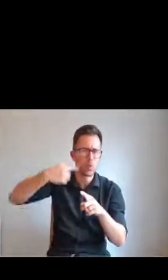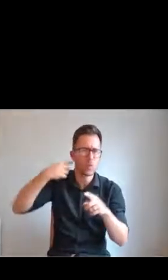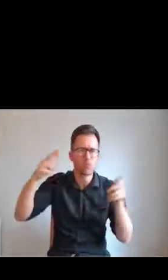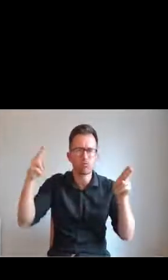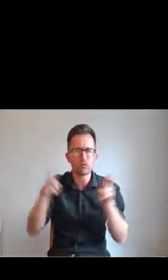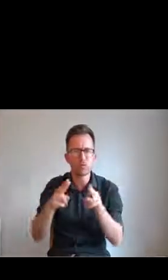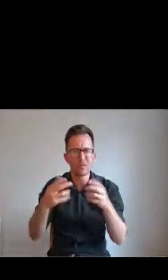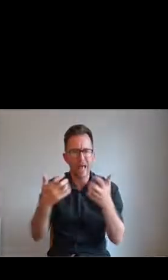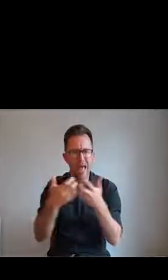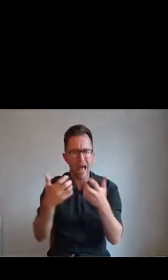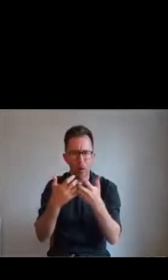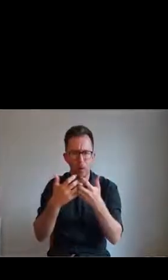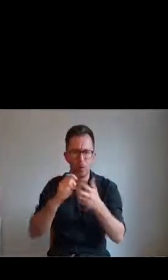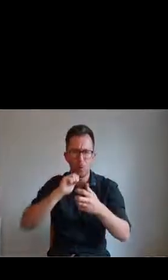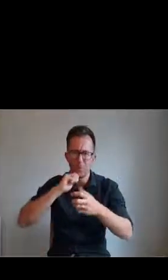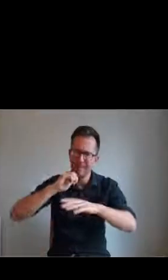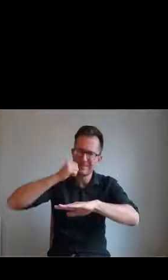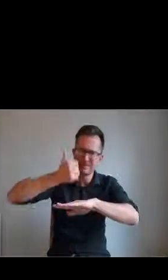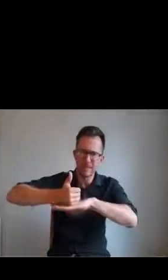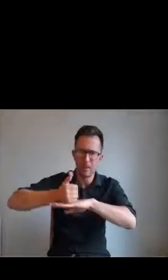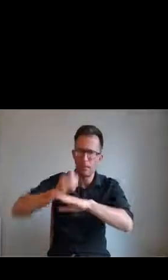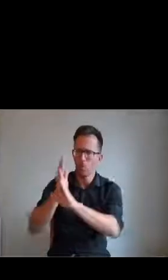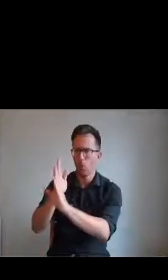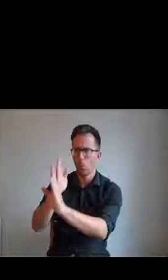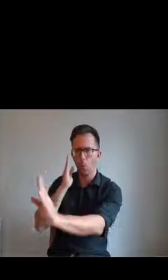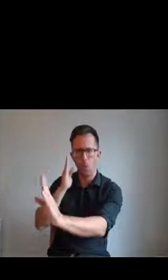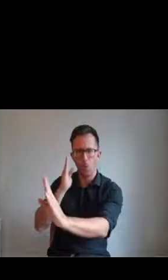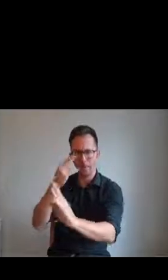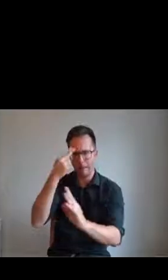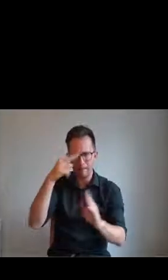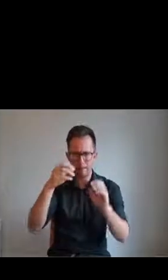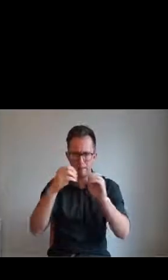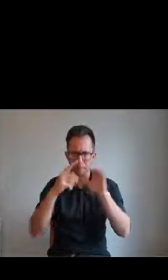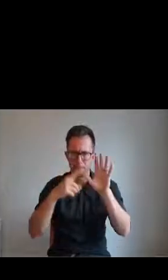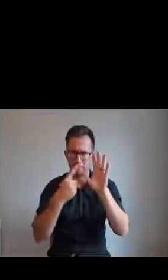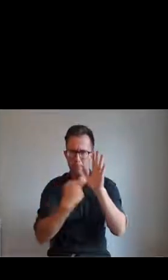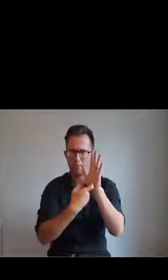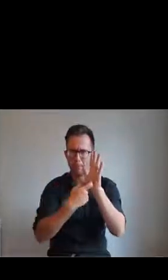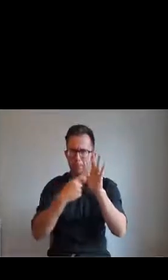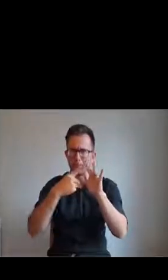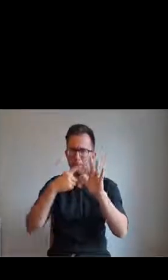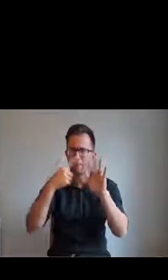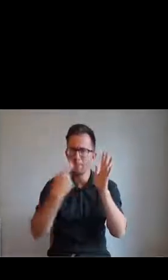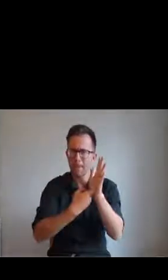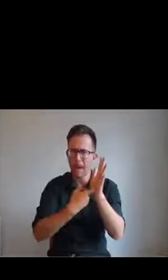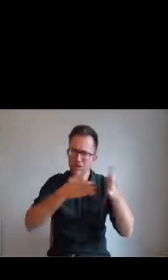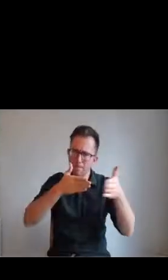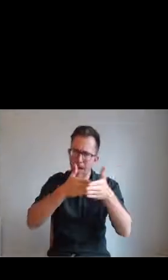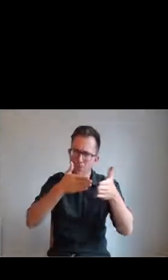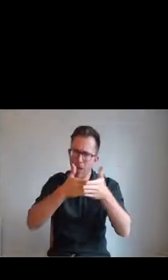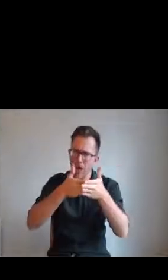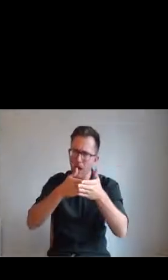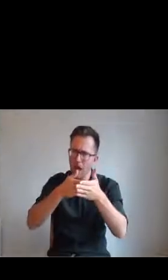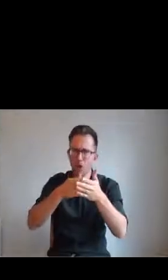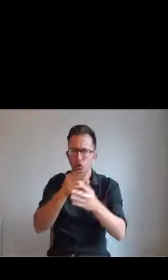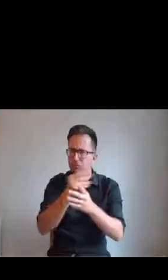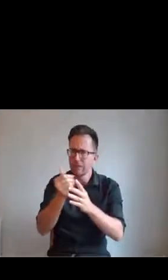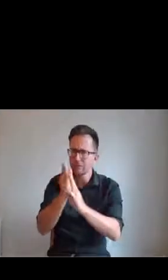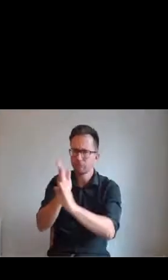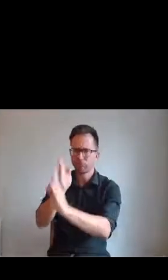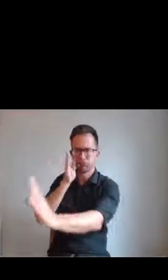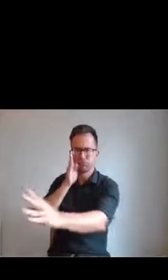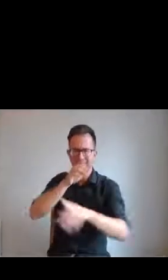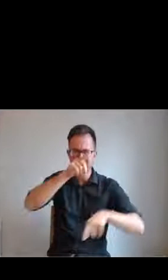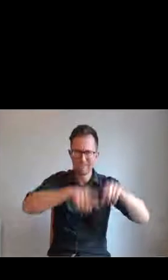in areas where higher noise levels and disturbance is anticipated. These barriers vary in length and height along the